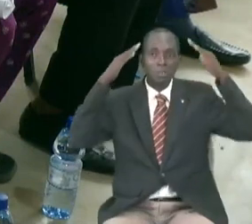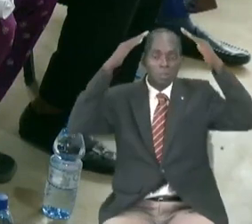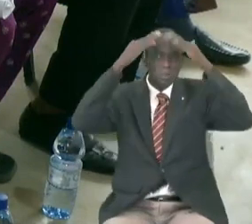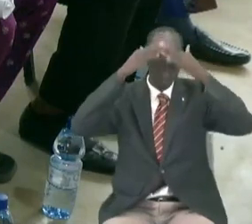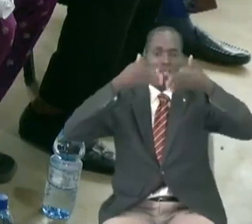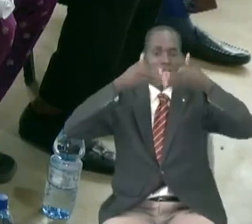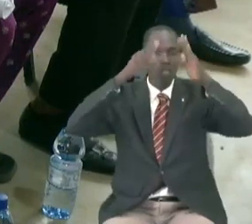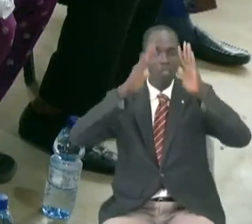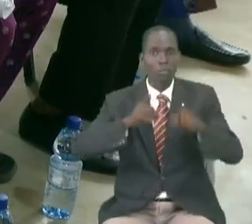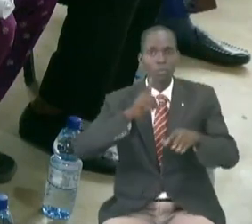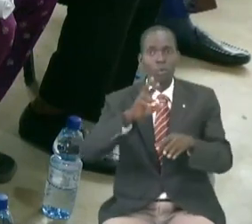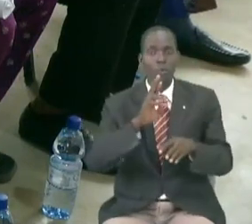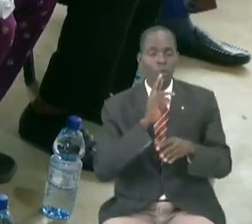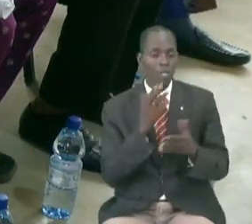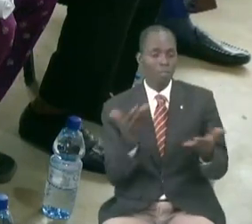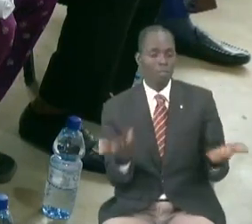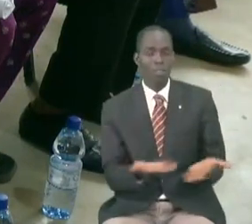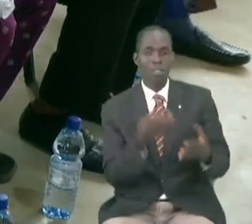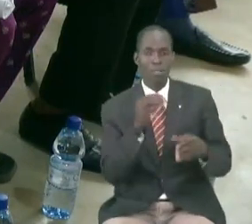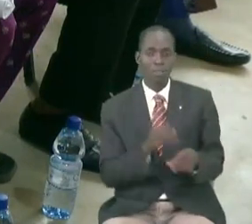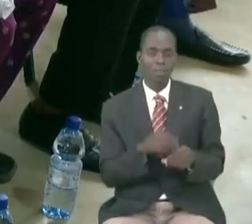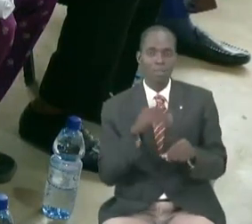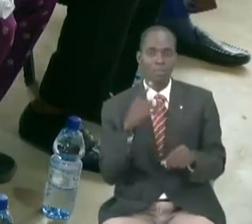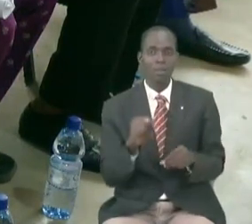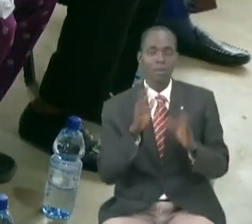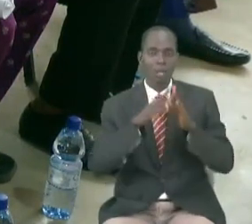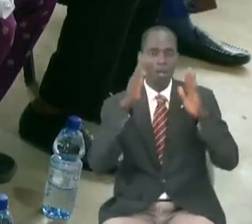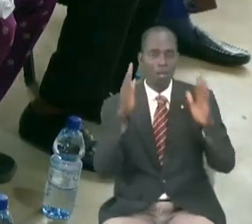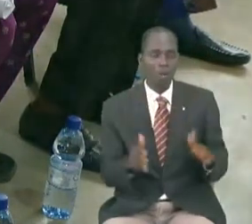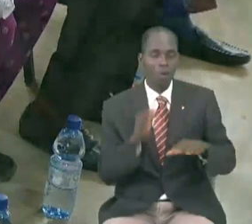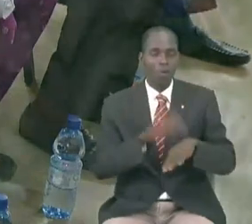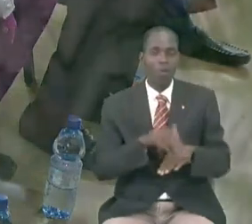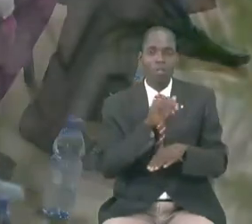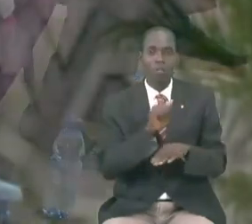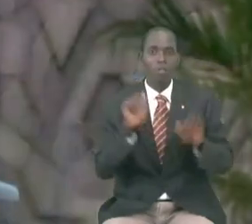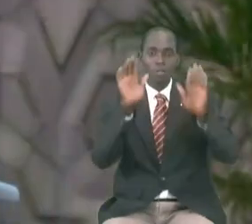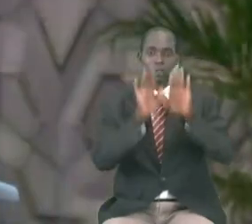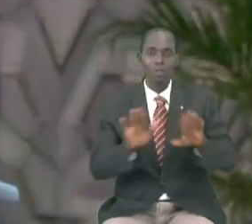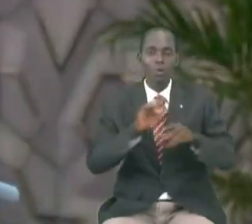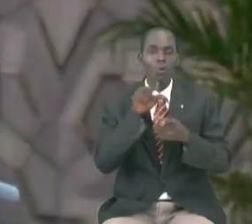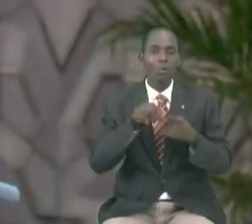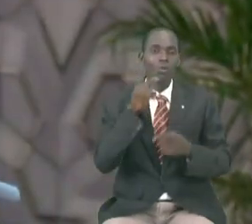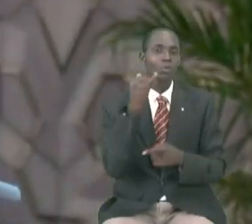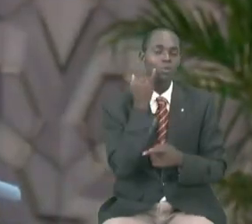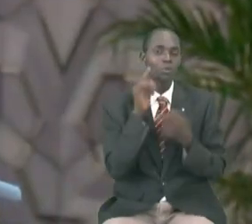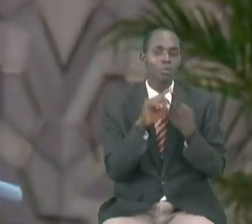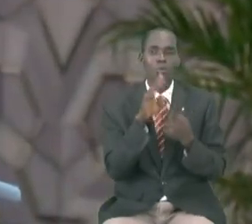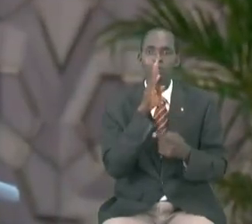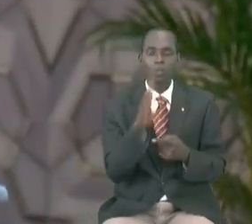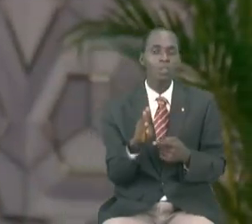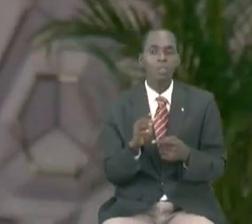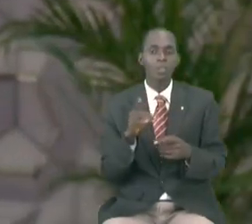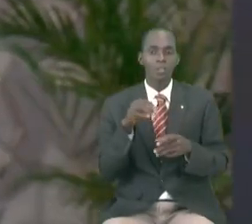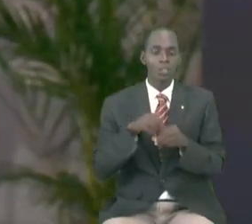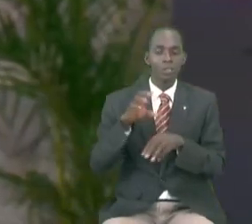be, you've abandoned that. What's your occupation? From whence comest thou? What is thy country? And of